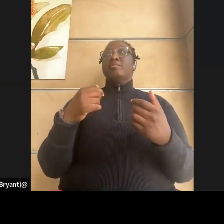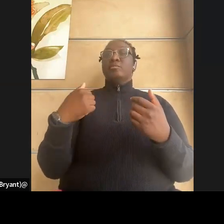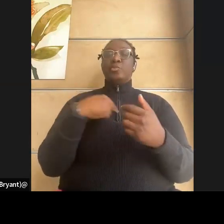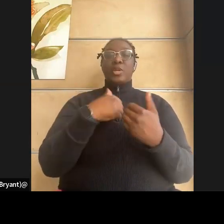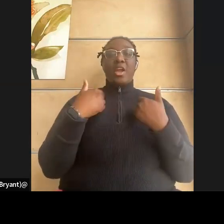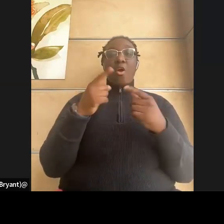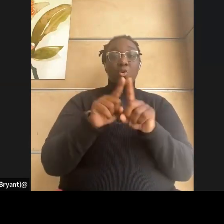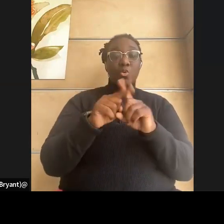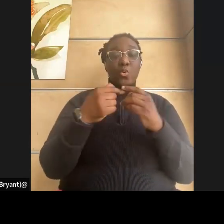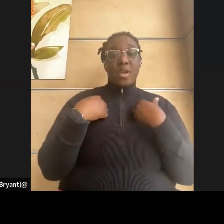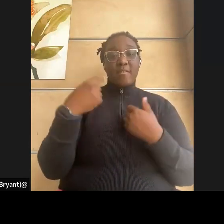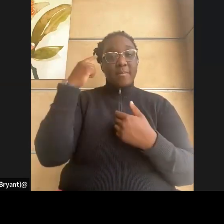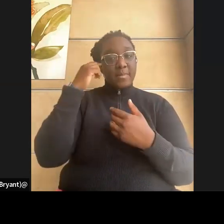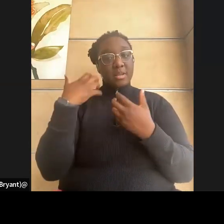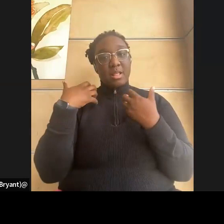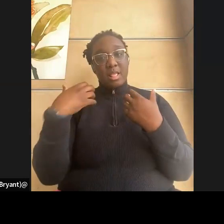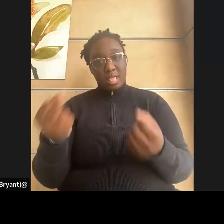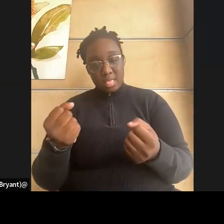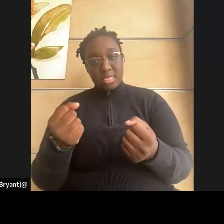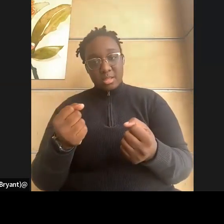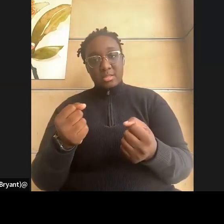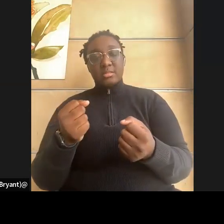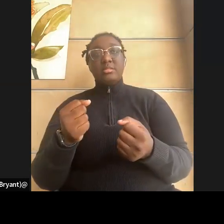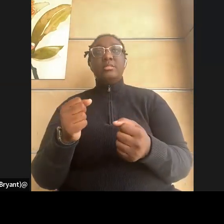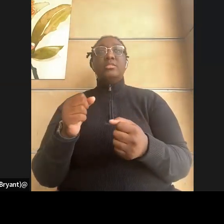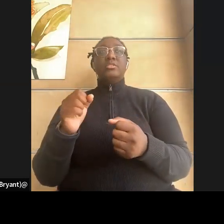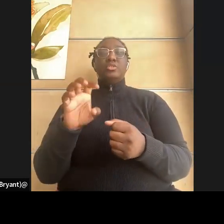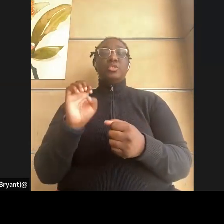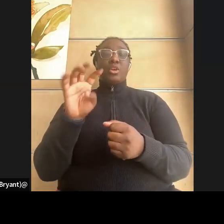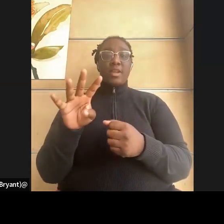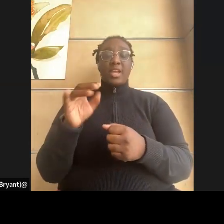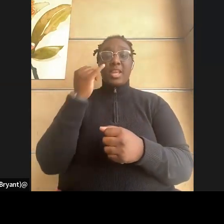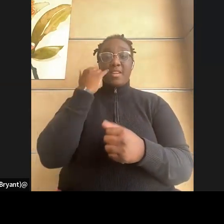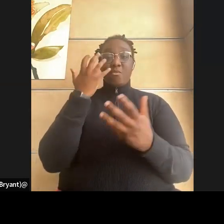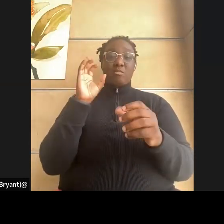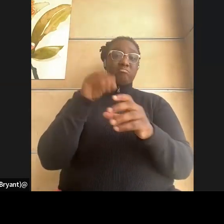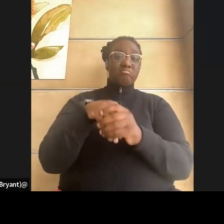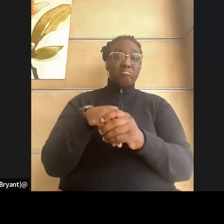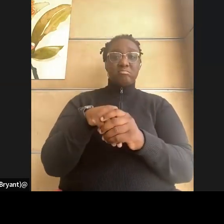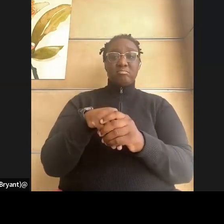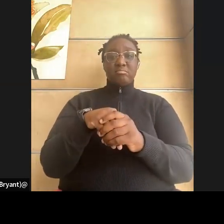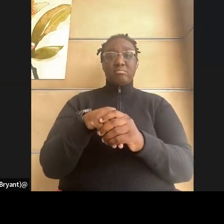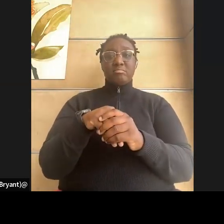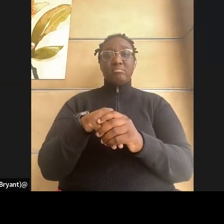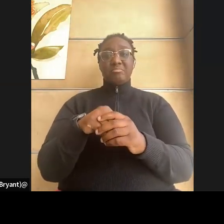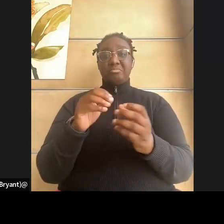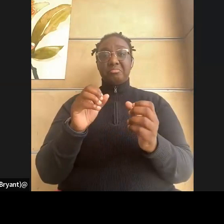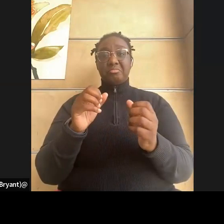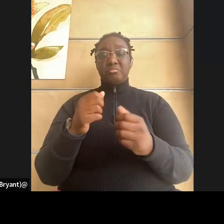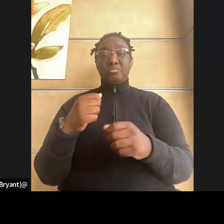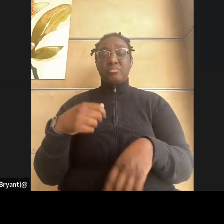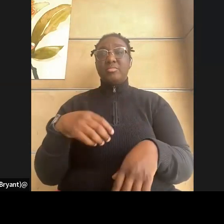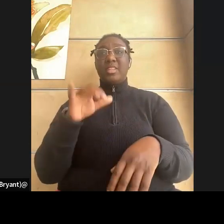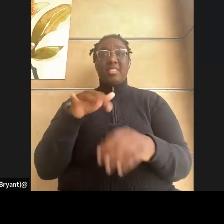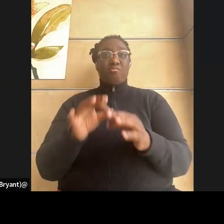health services consumer perception surveys. So we're looking to get involved with that to really hear the direct consumer voice, to understand what's going